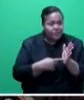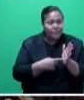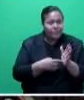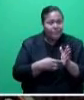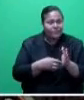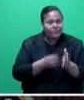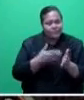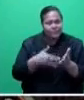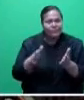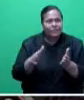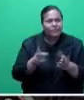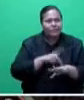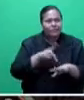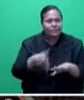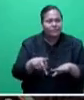Fiji.